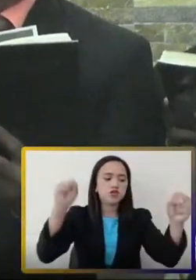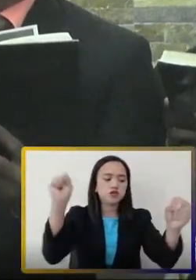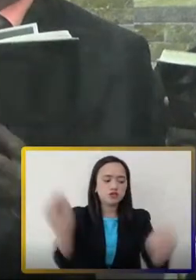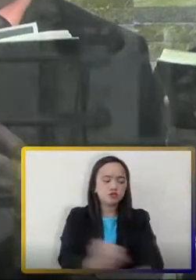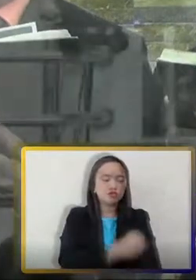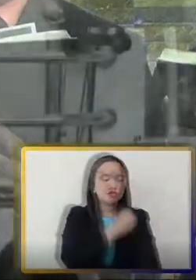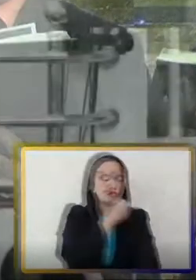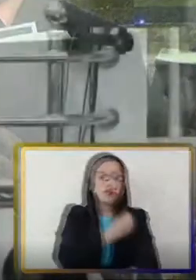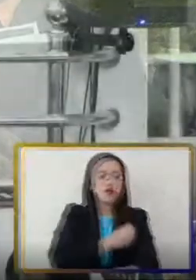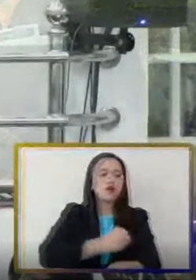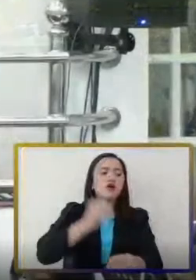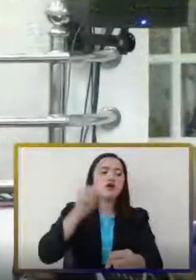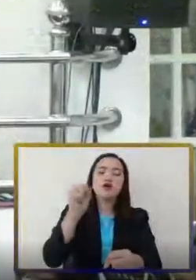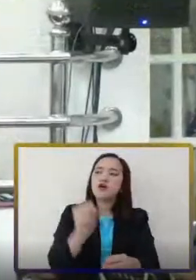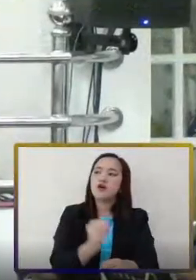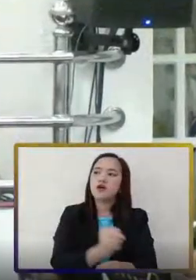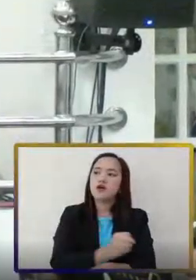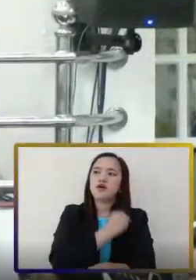salvation